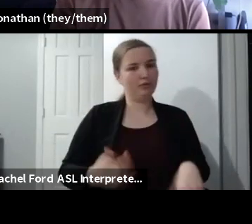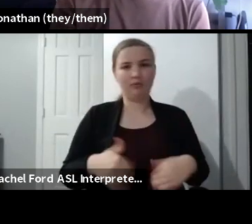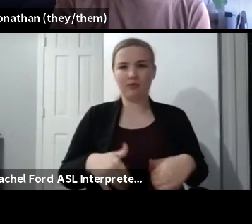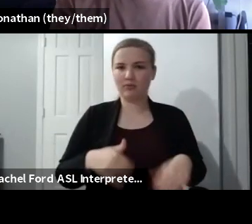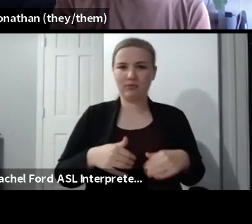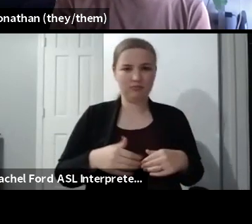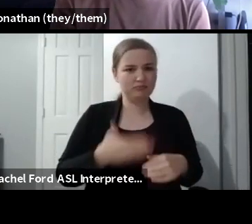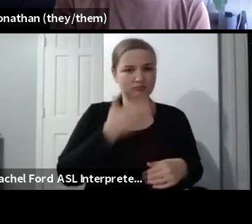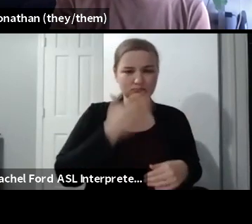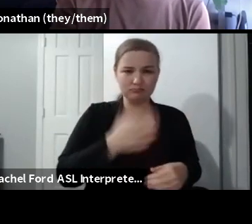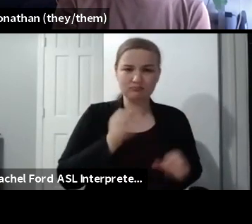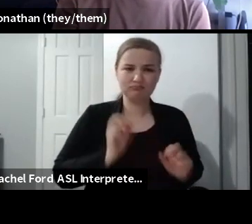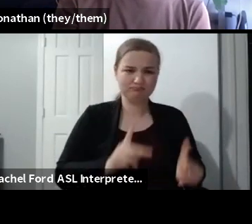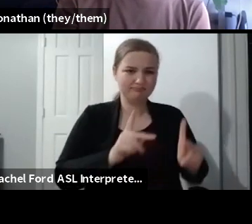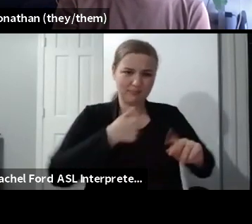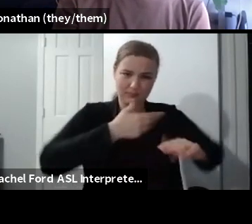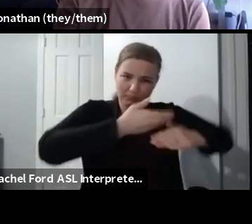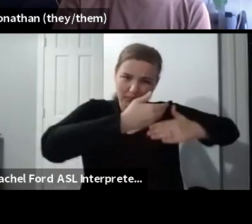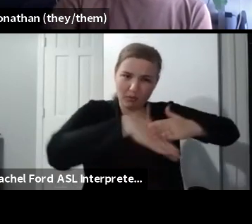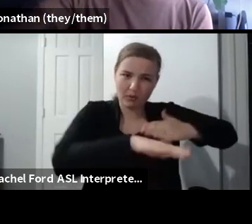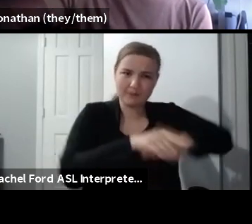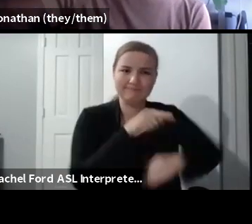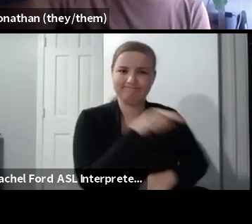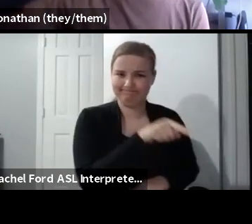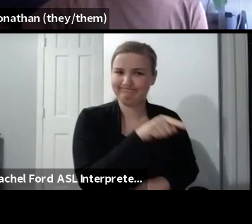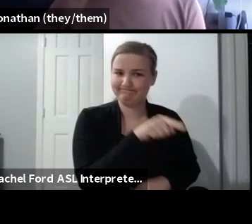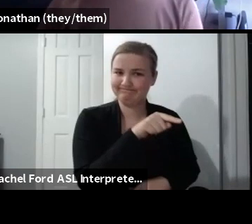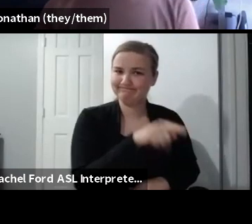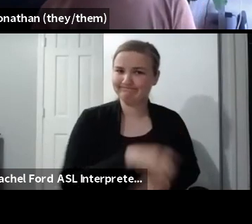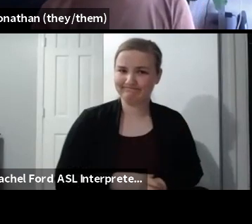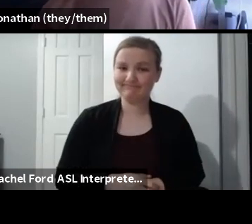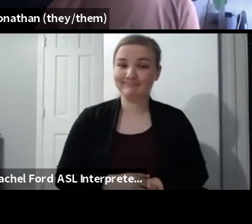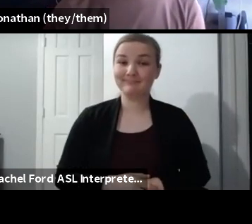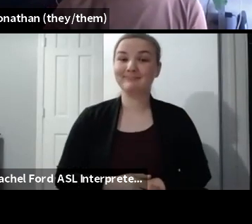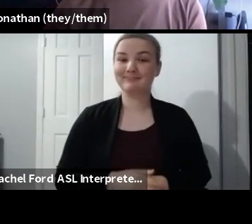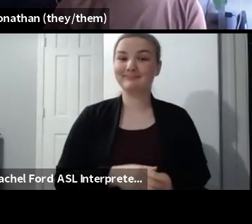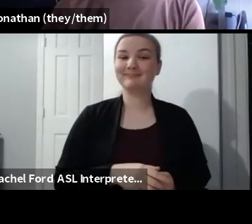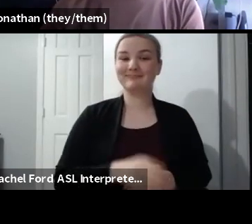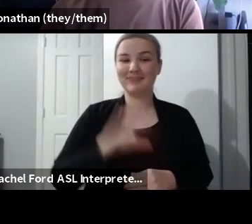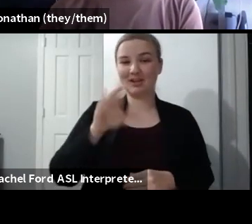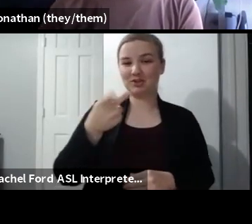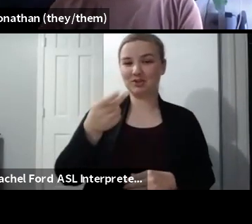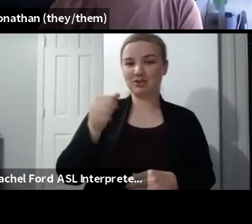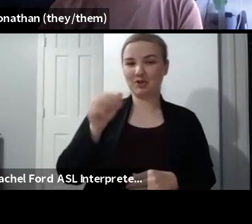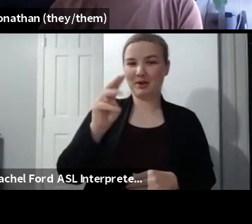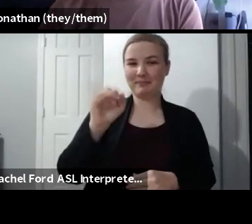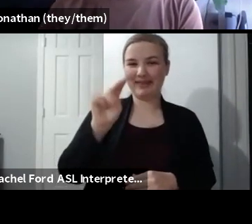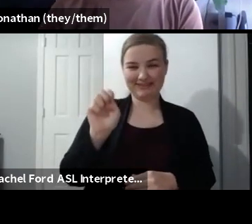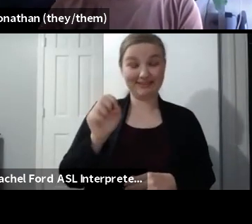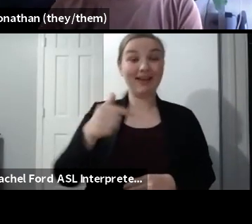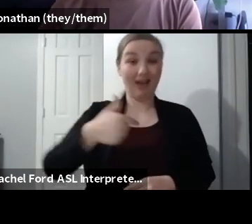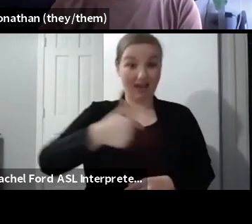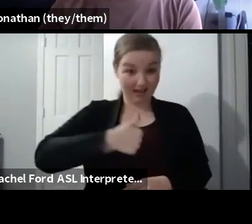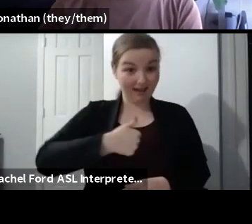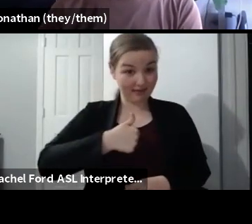Jody, the dinner table, I have a family member